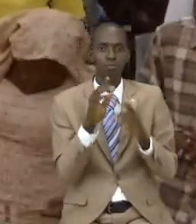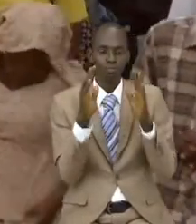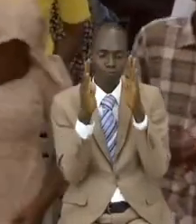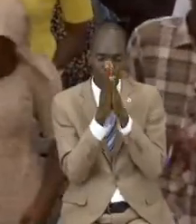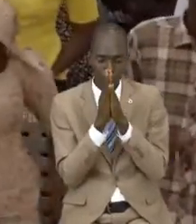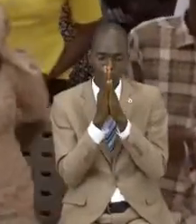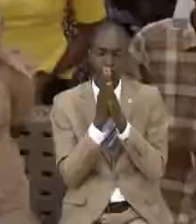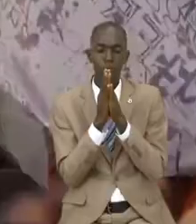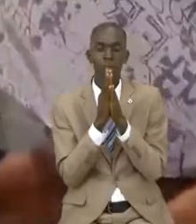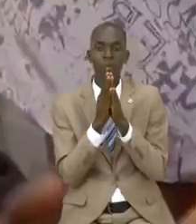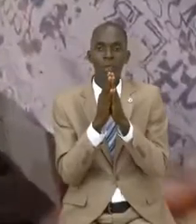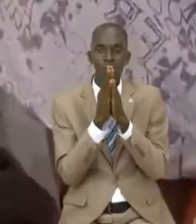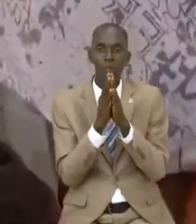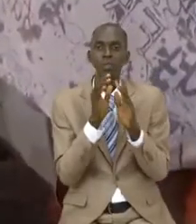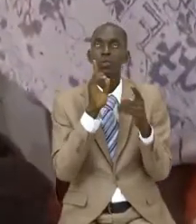Tell him.